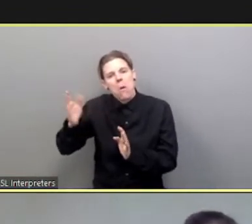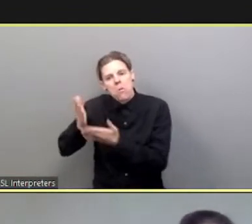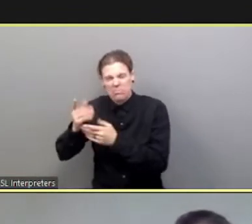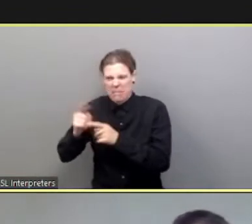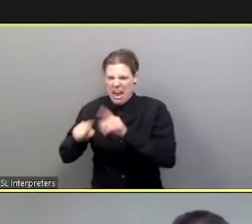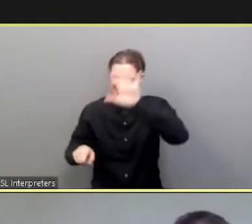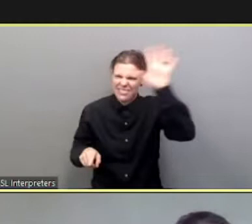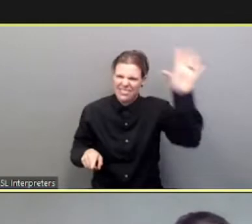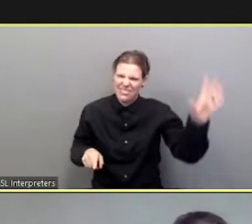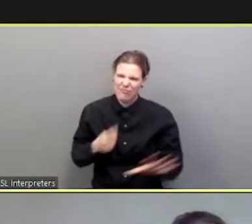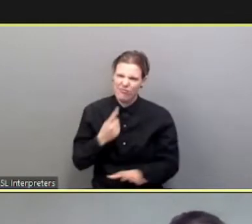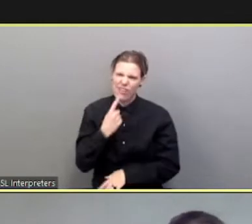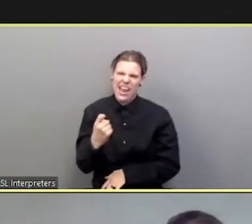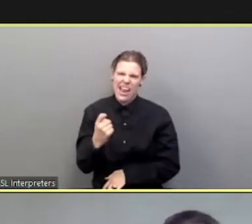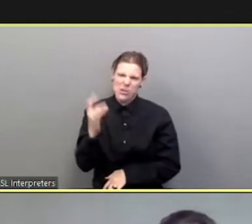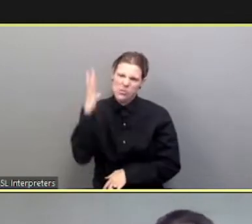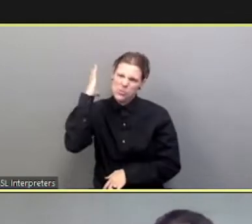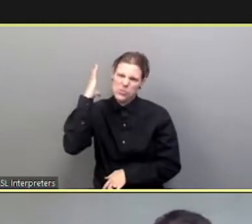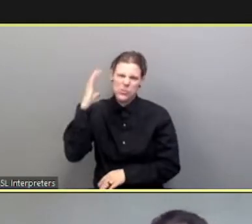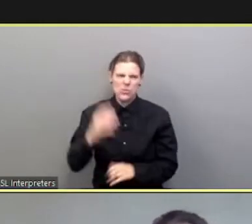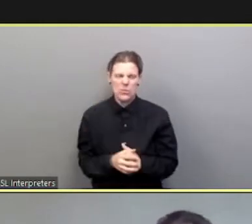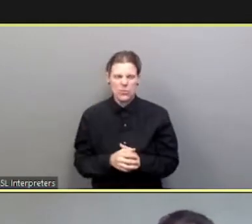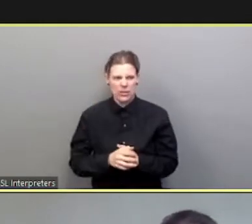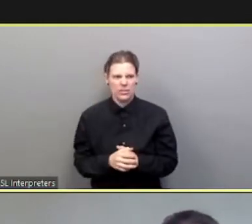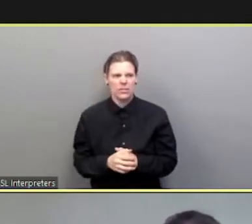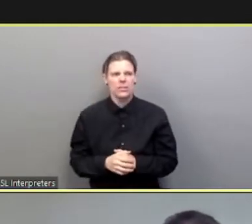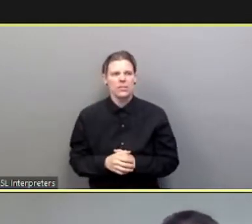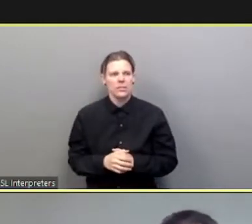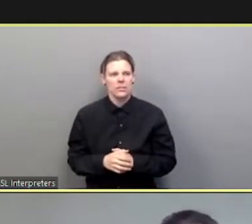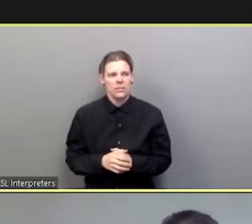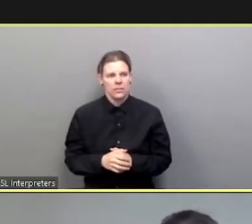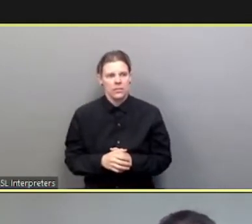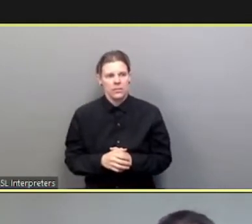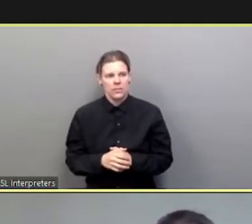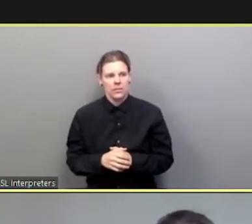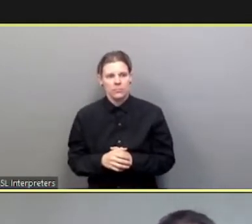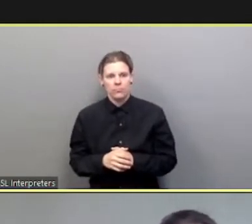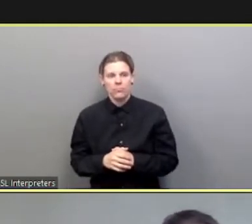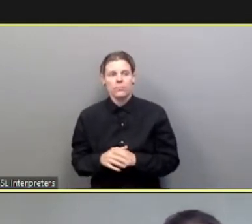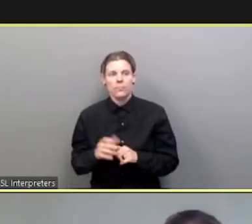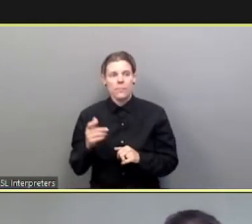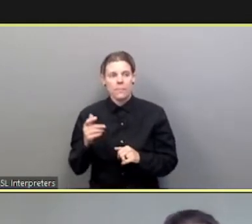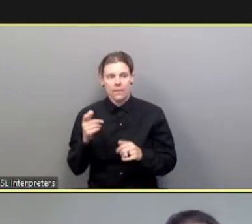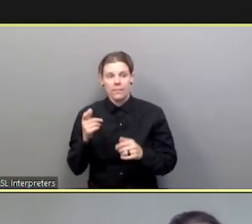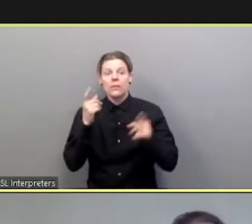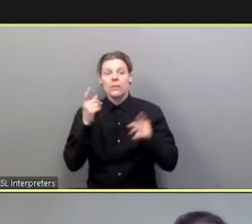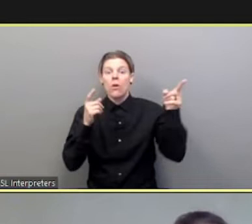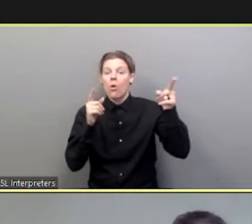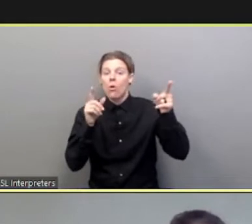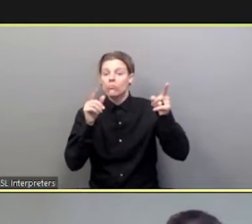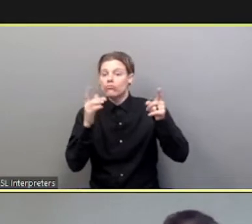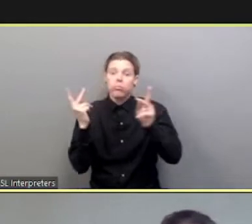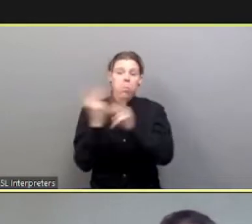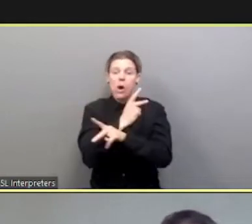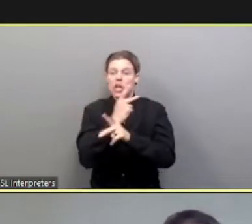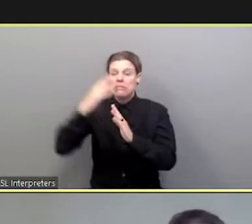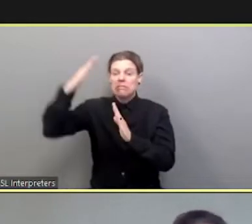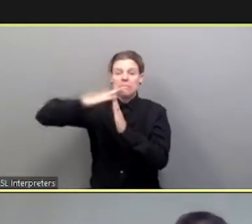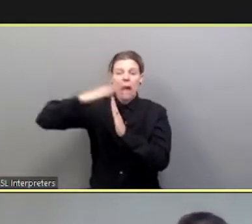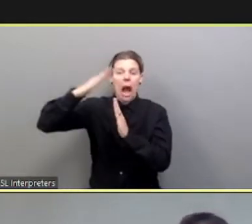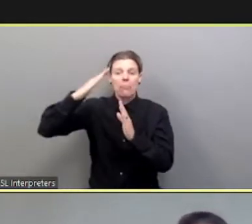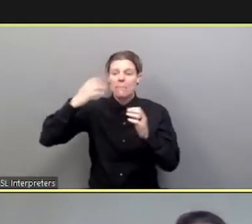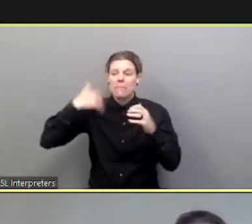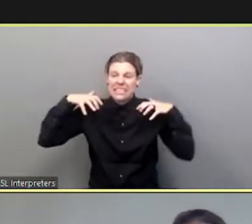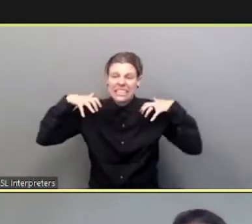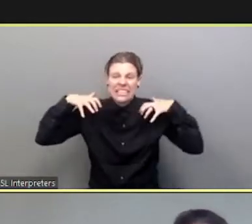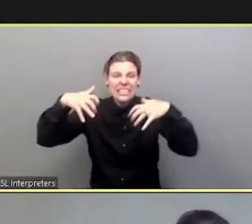put the highest, so the county with the highest case rate at the top, and then you go down from there. And so you can see right now we